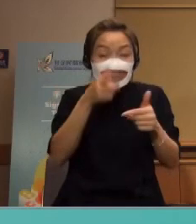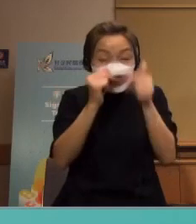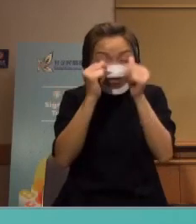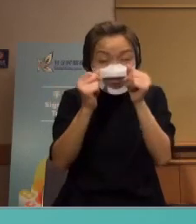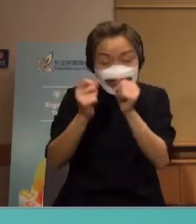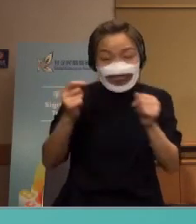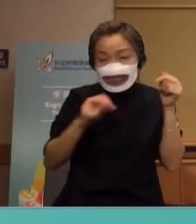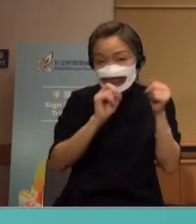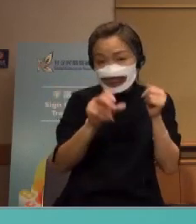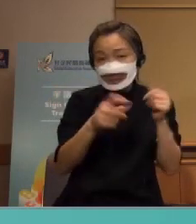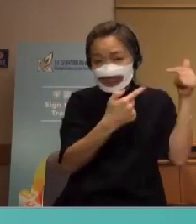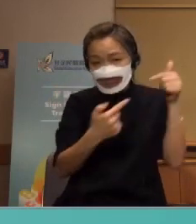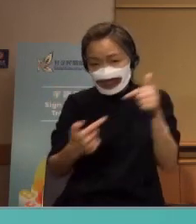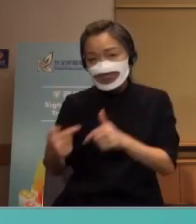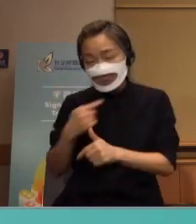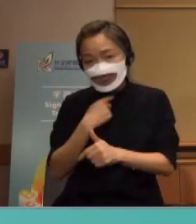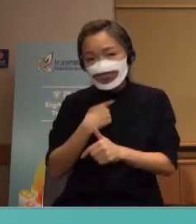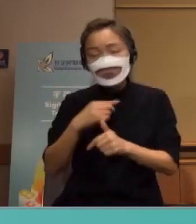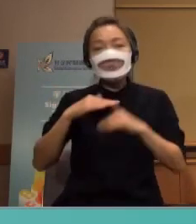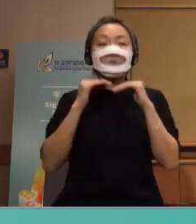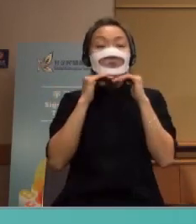in the future.